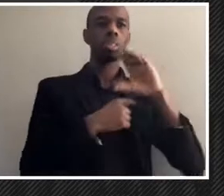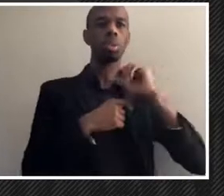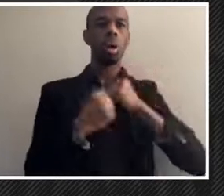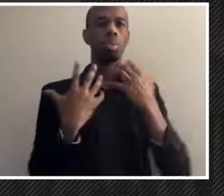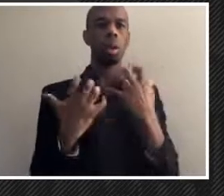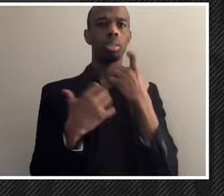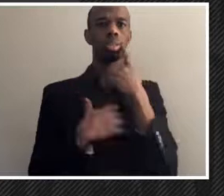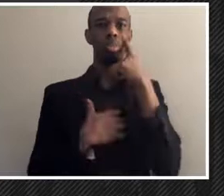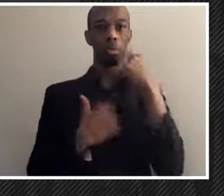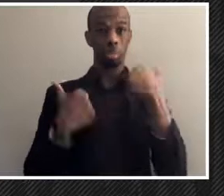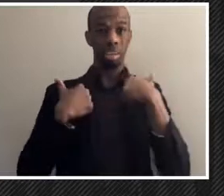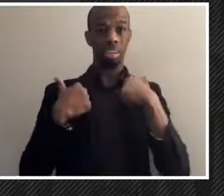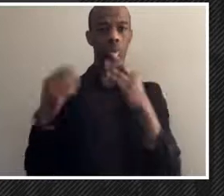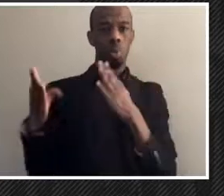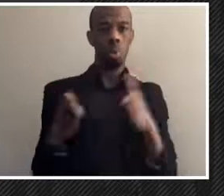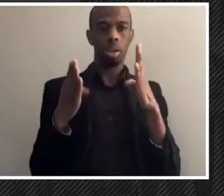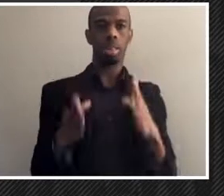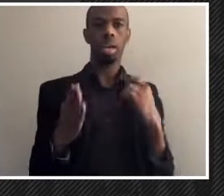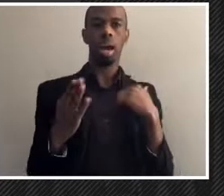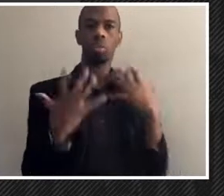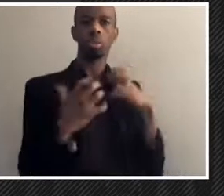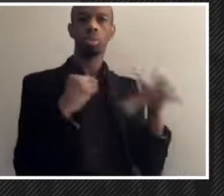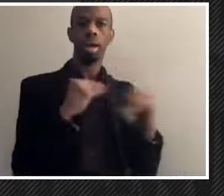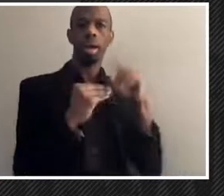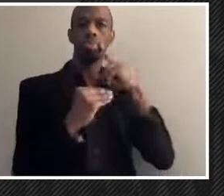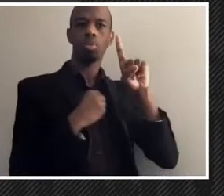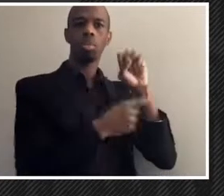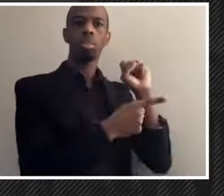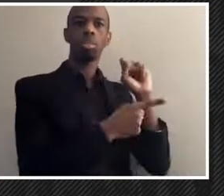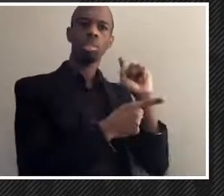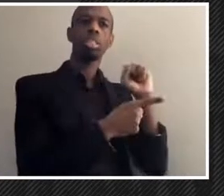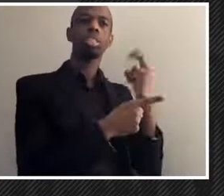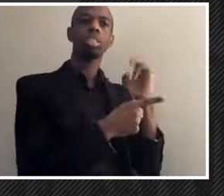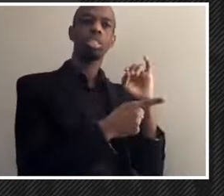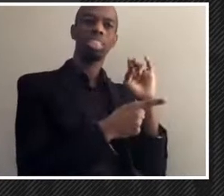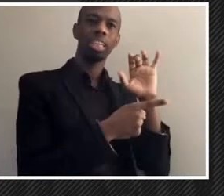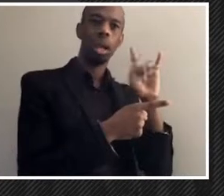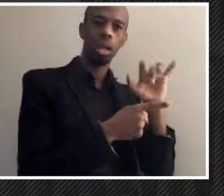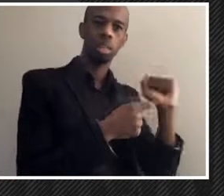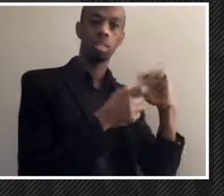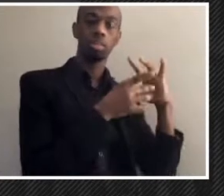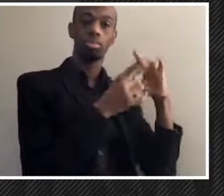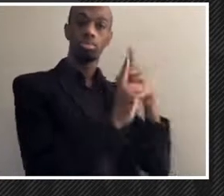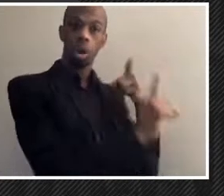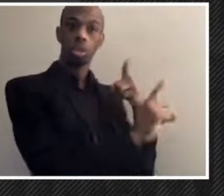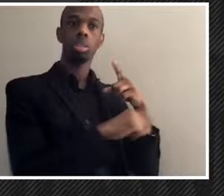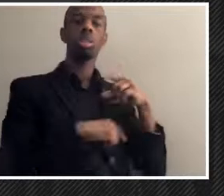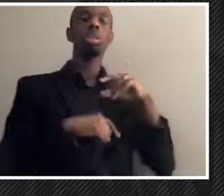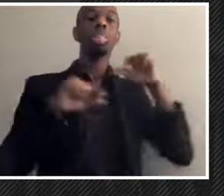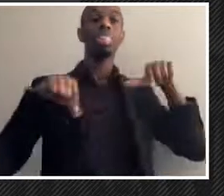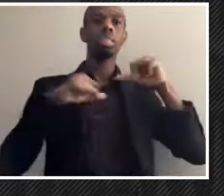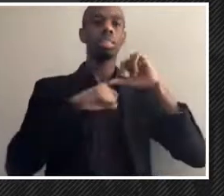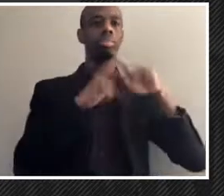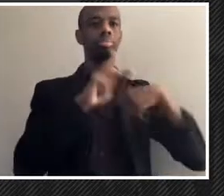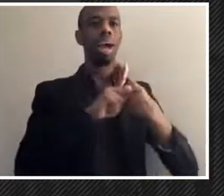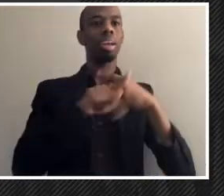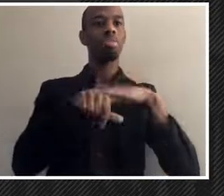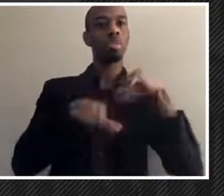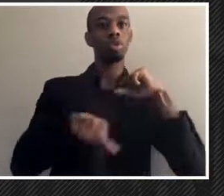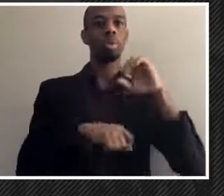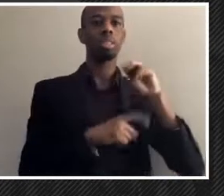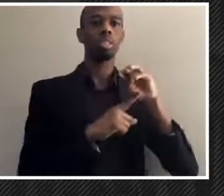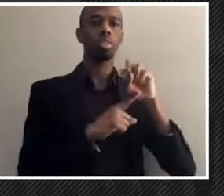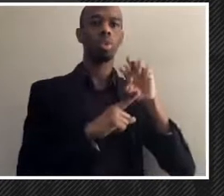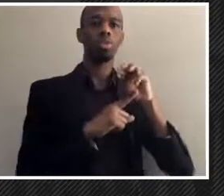and Dashika's point that this movement, these movements have always been led by